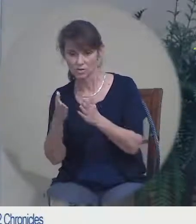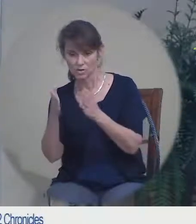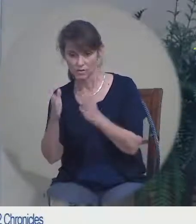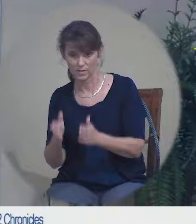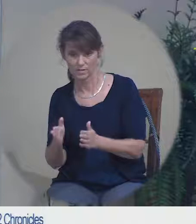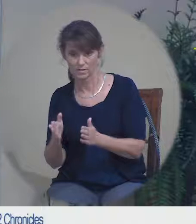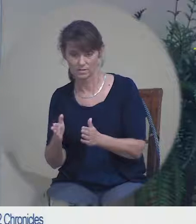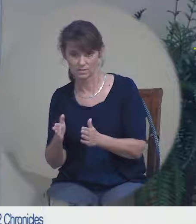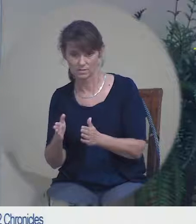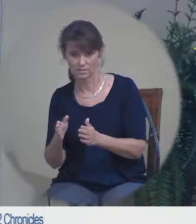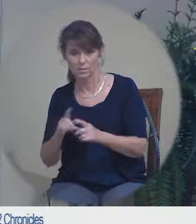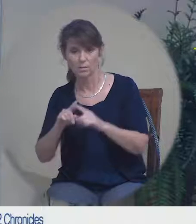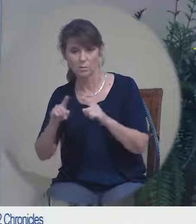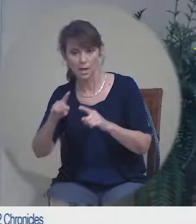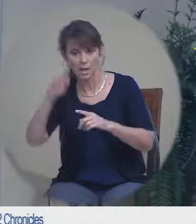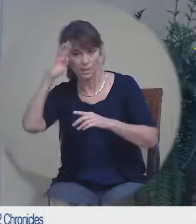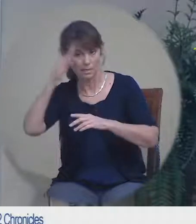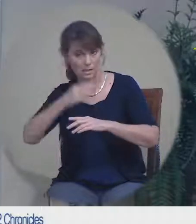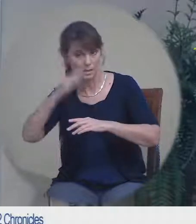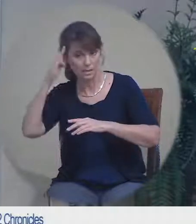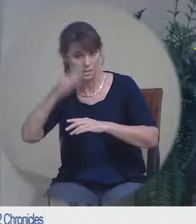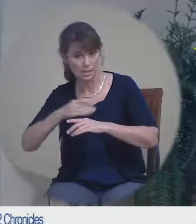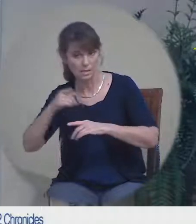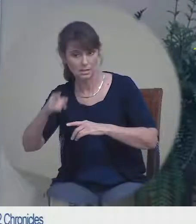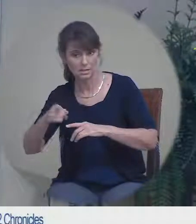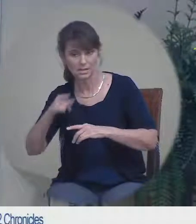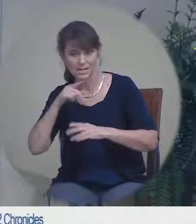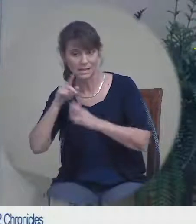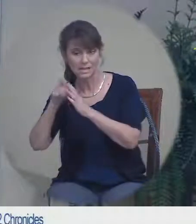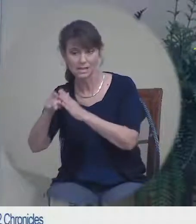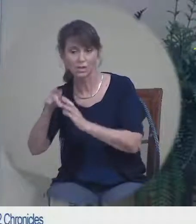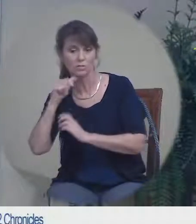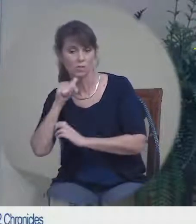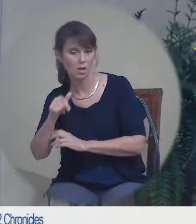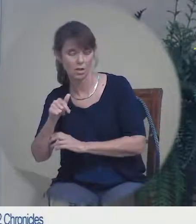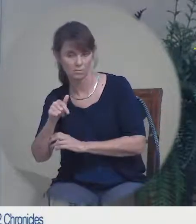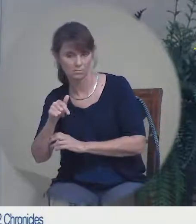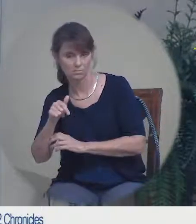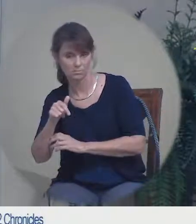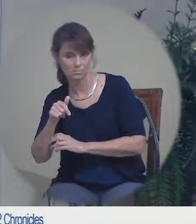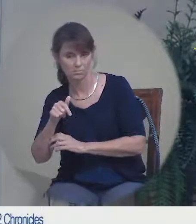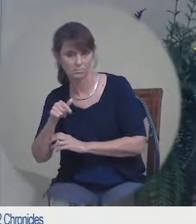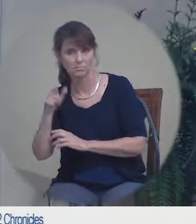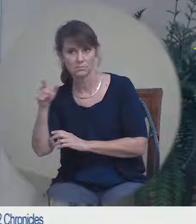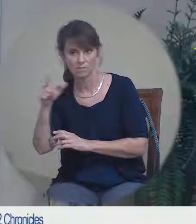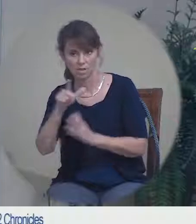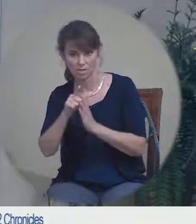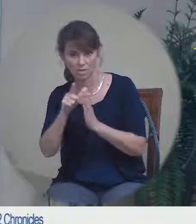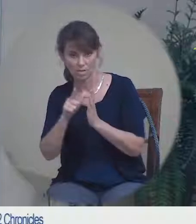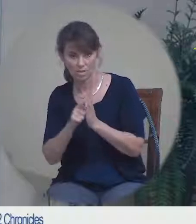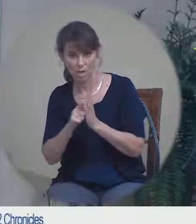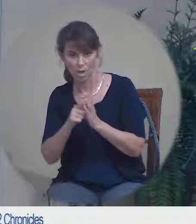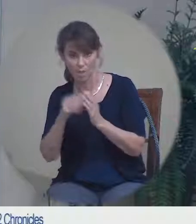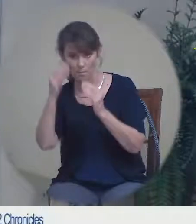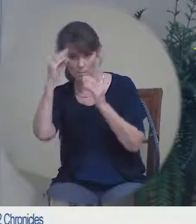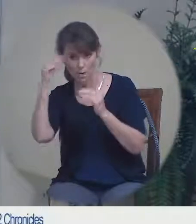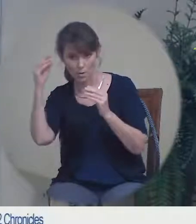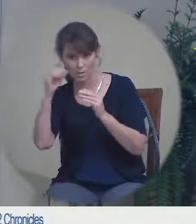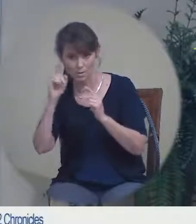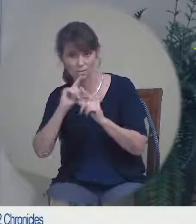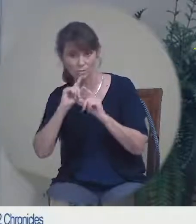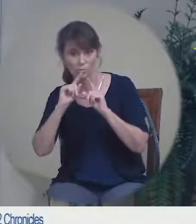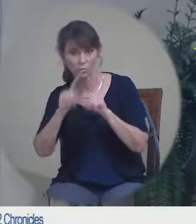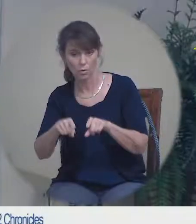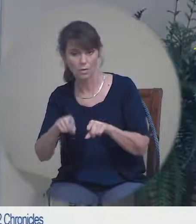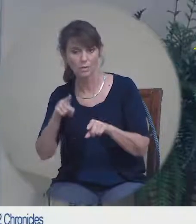father. But the sons of the slayers he did not put to death according to what is written in the book of the law of Moses. So you remember his